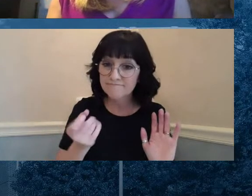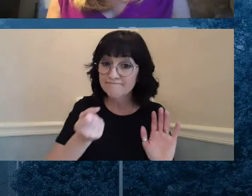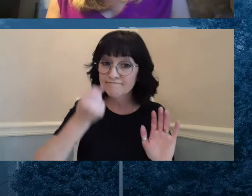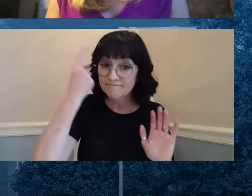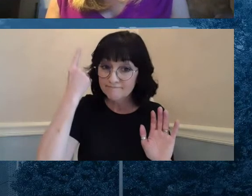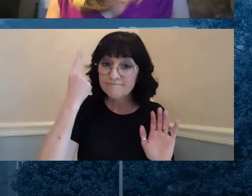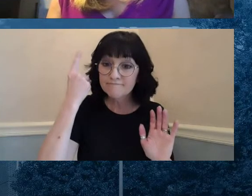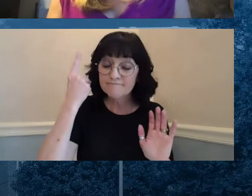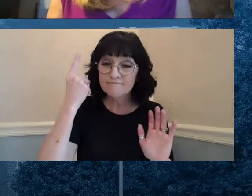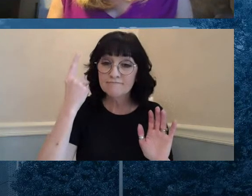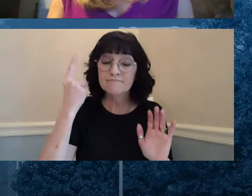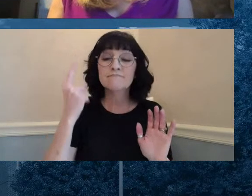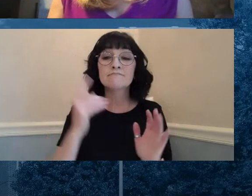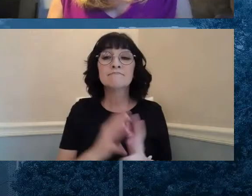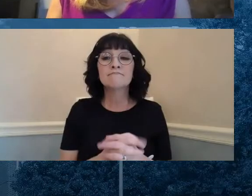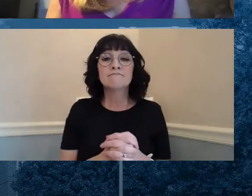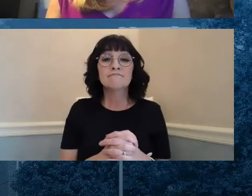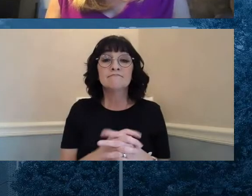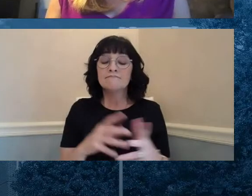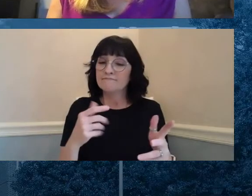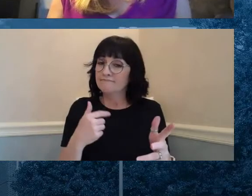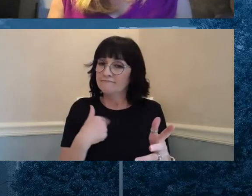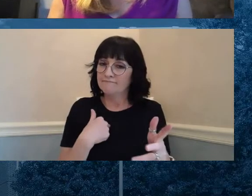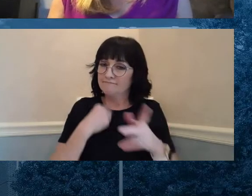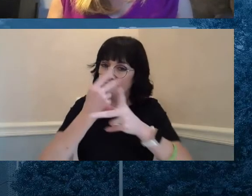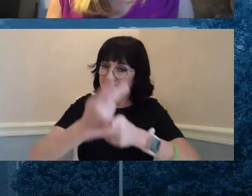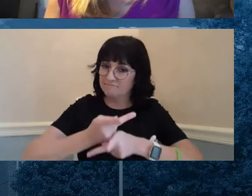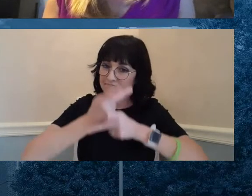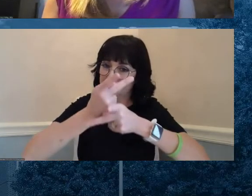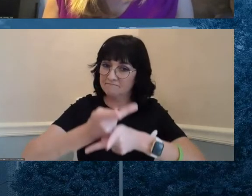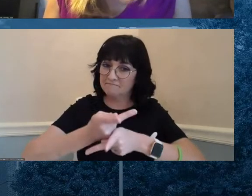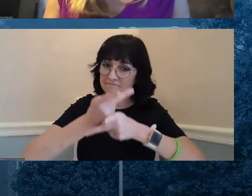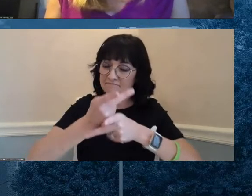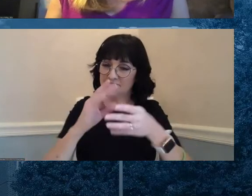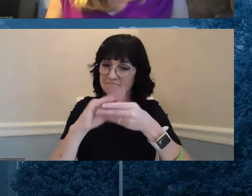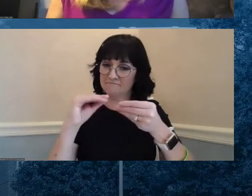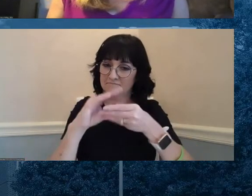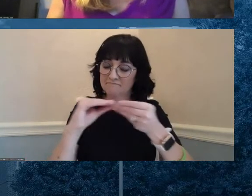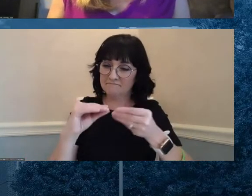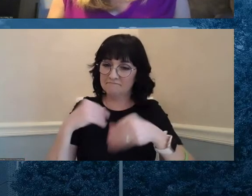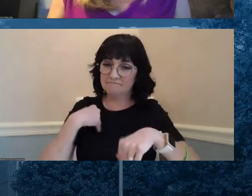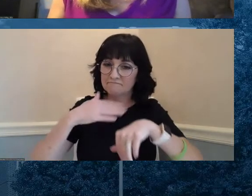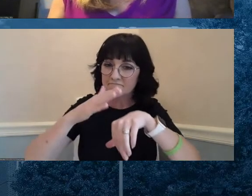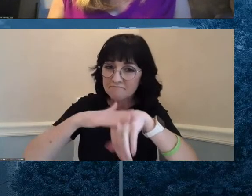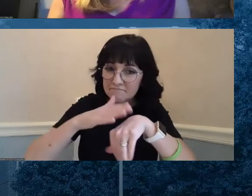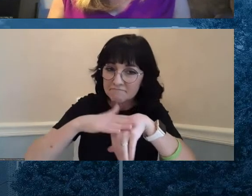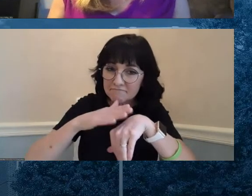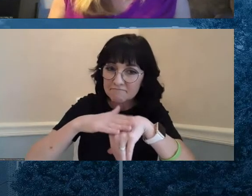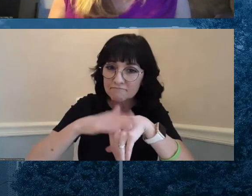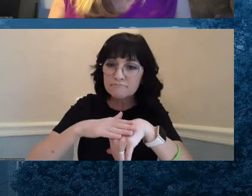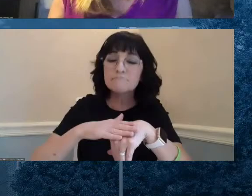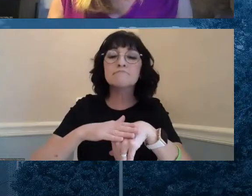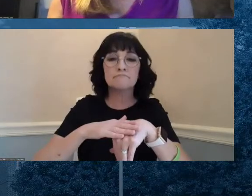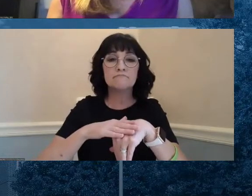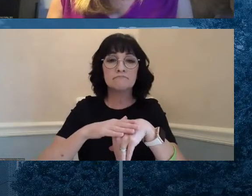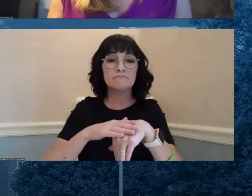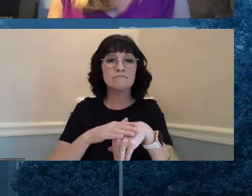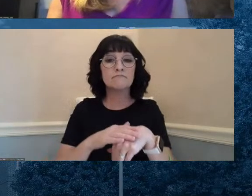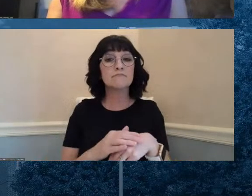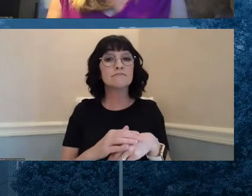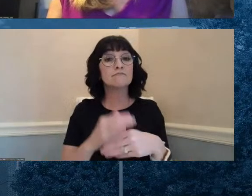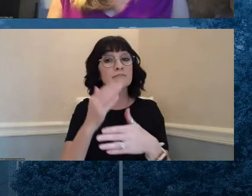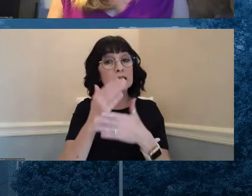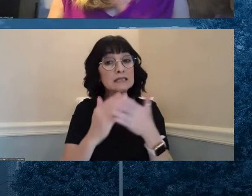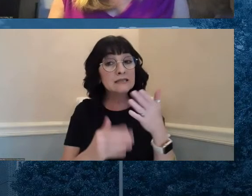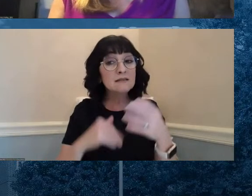are some things we want people to pay attention to, which is there are some settings in which all individuals, whether